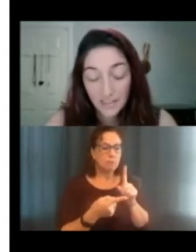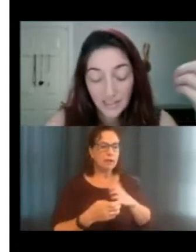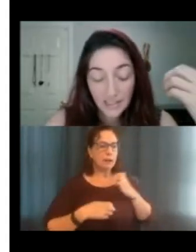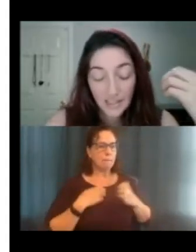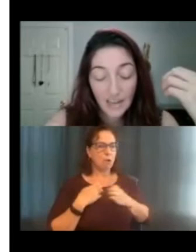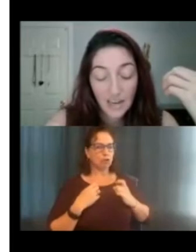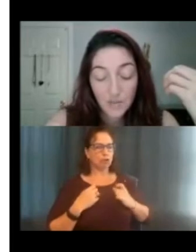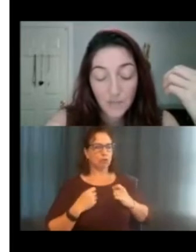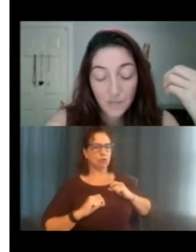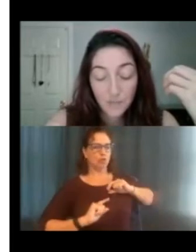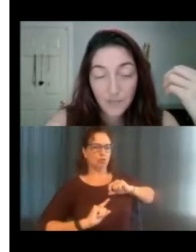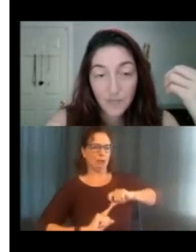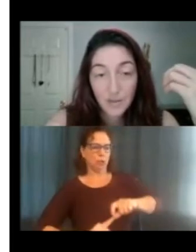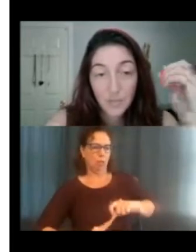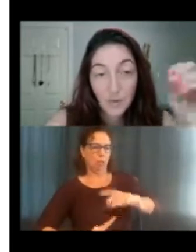aroused they felt.